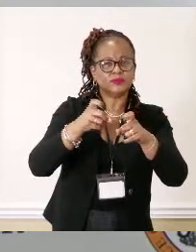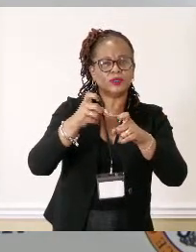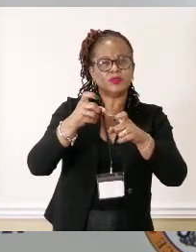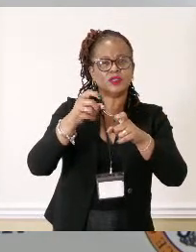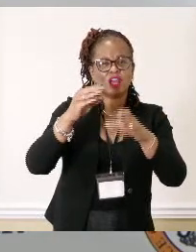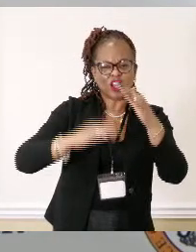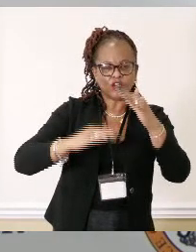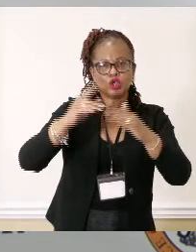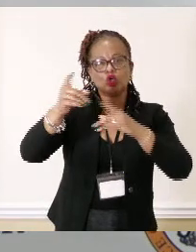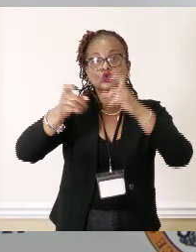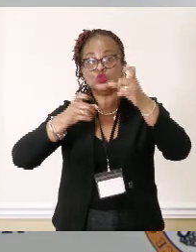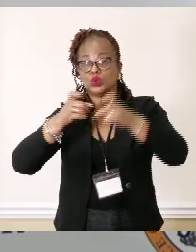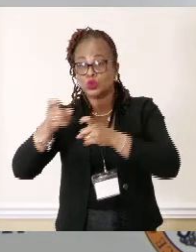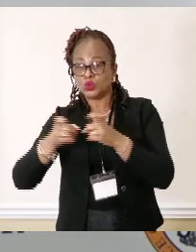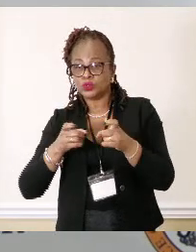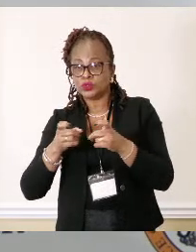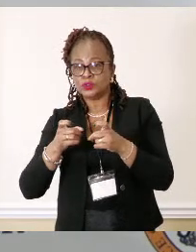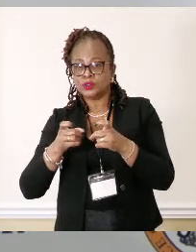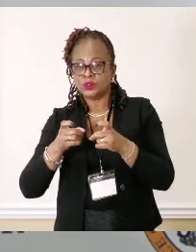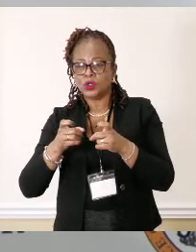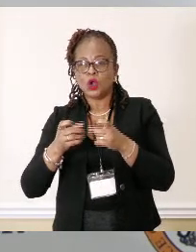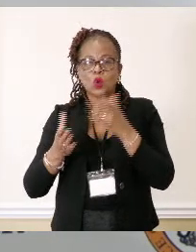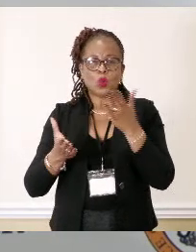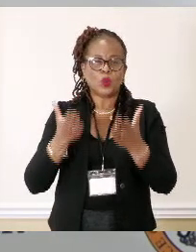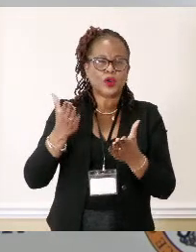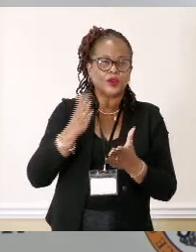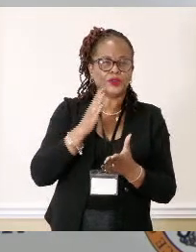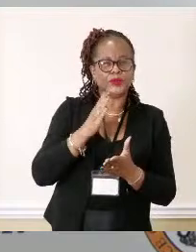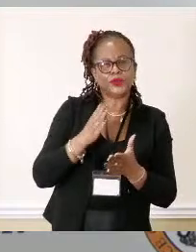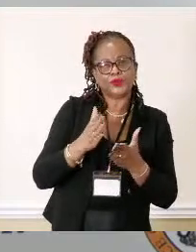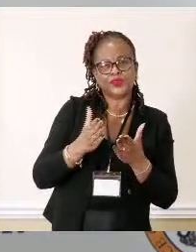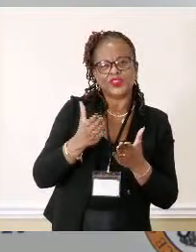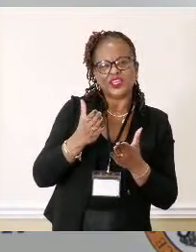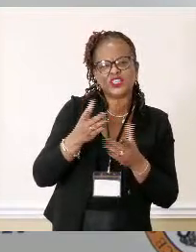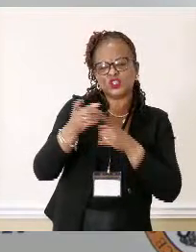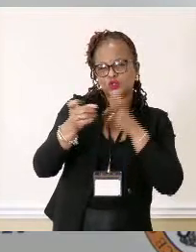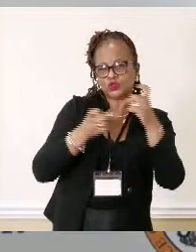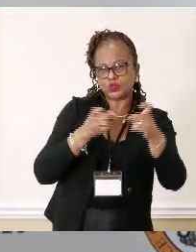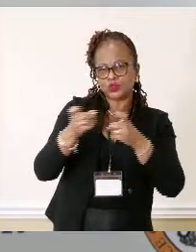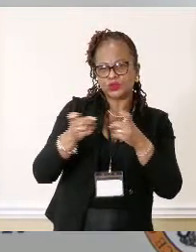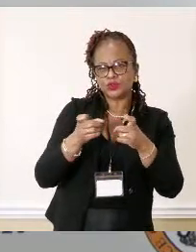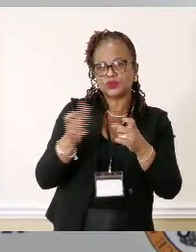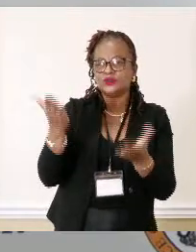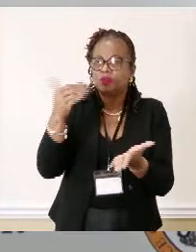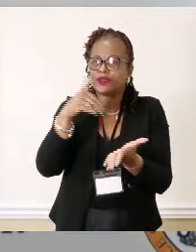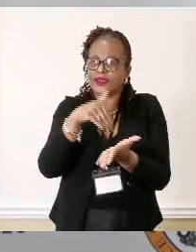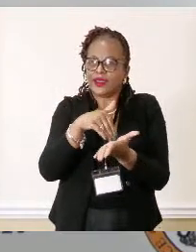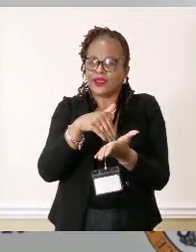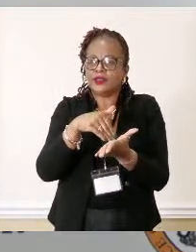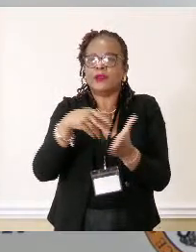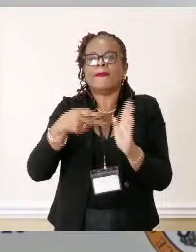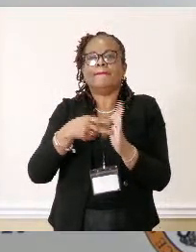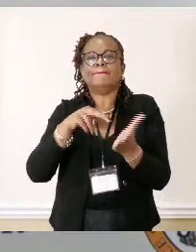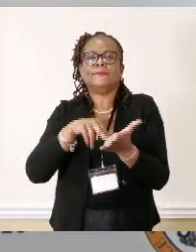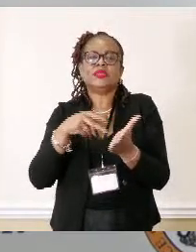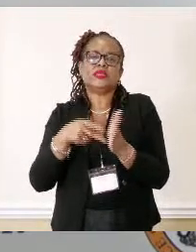control. There's been a lot of speculation about whether these controls will once again mean